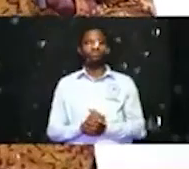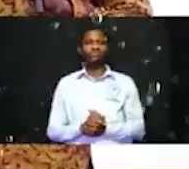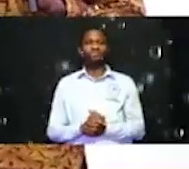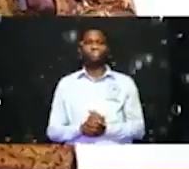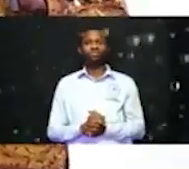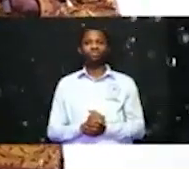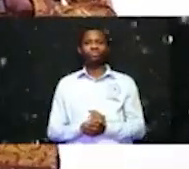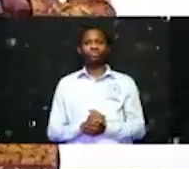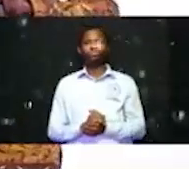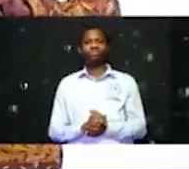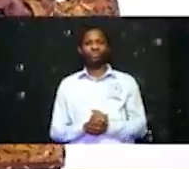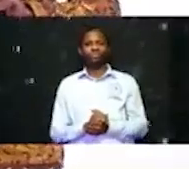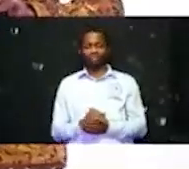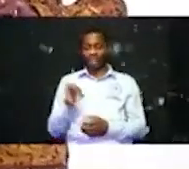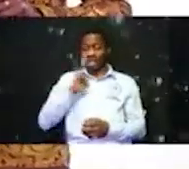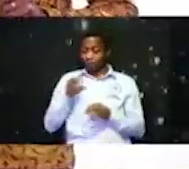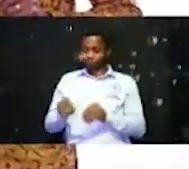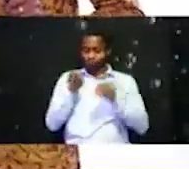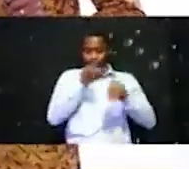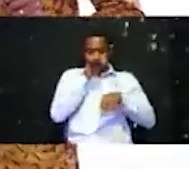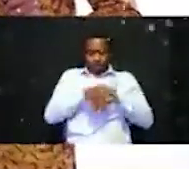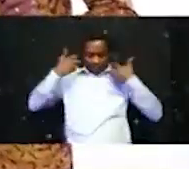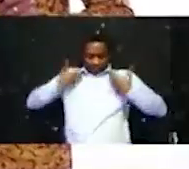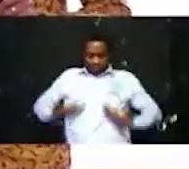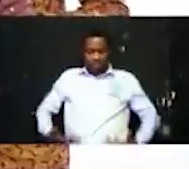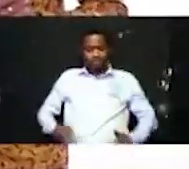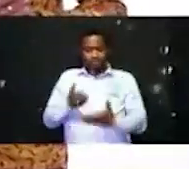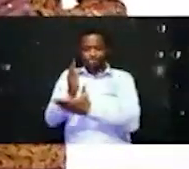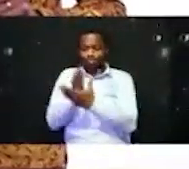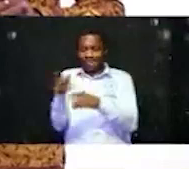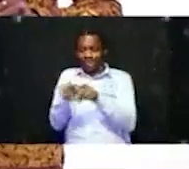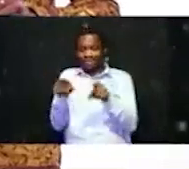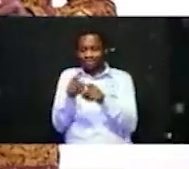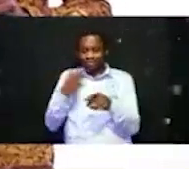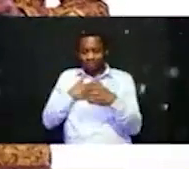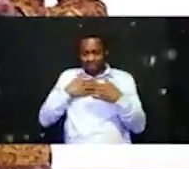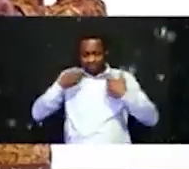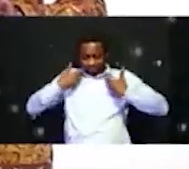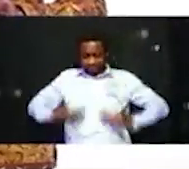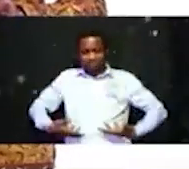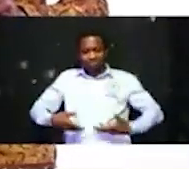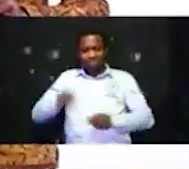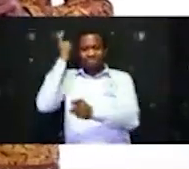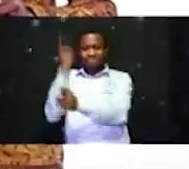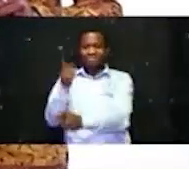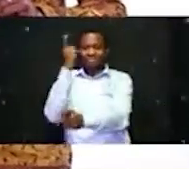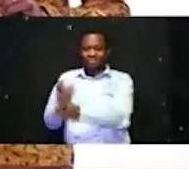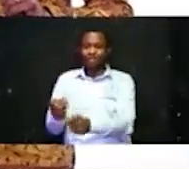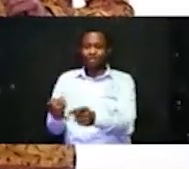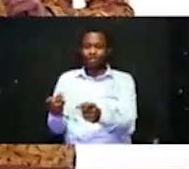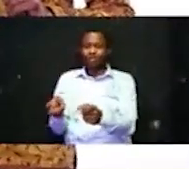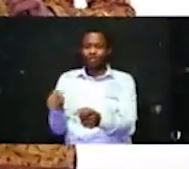Job 29:14. I put on righteousness as my clothing. Justice was my